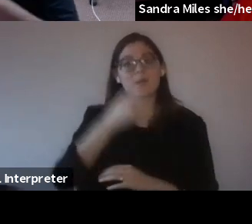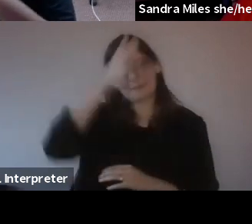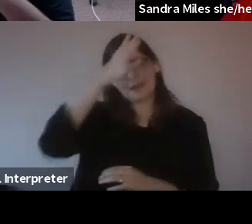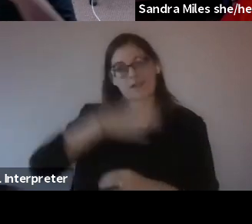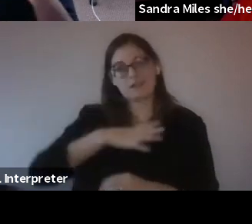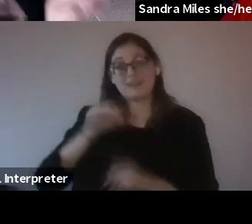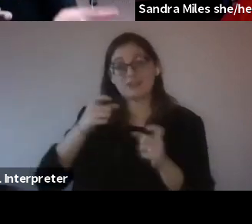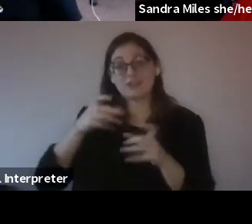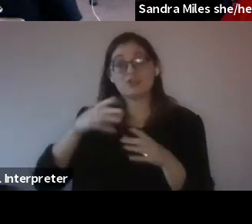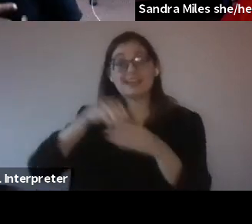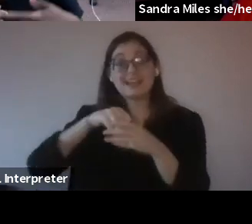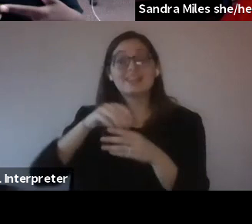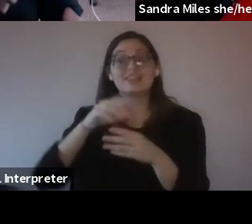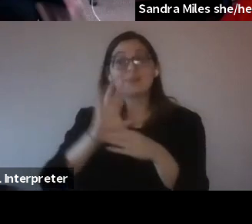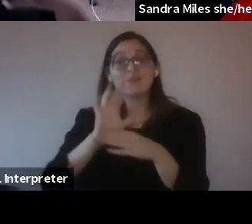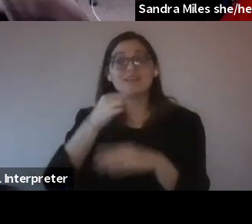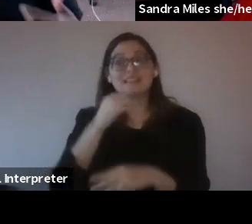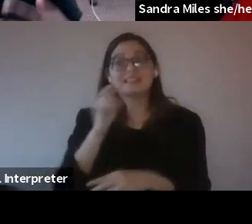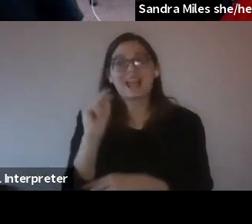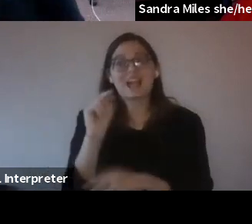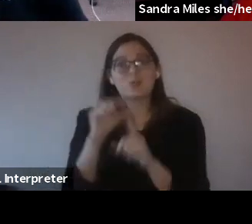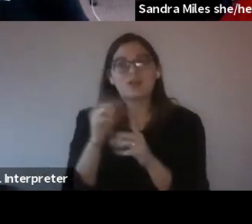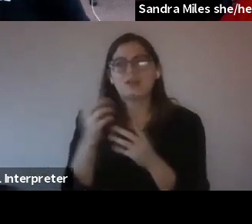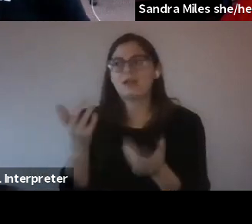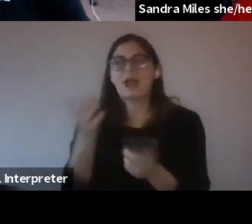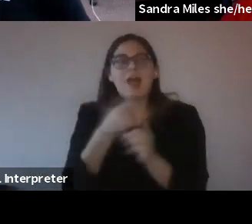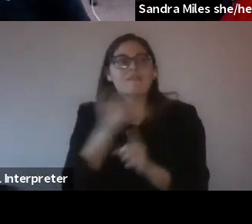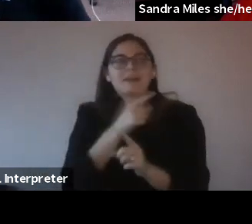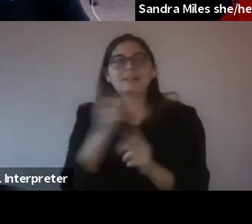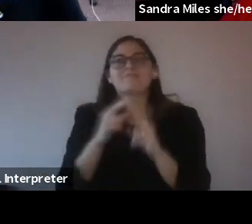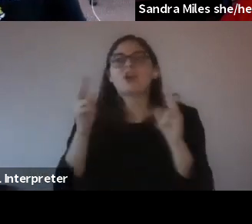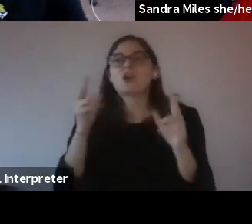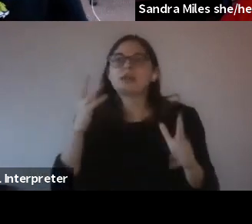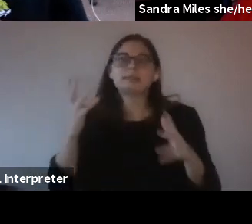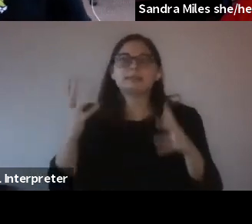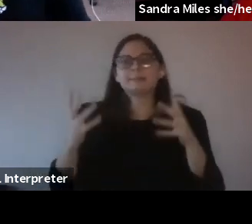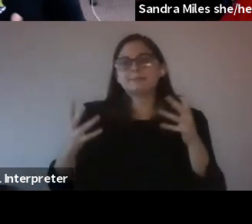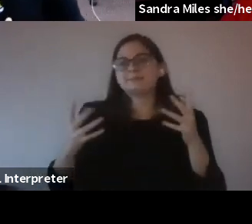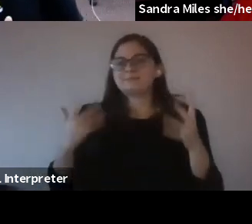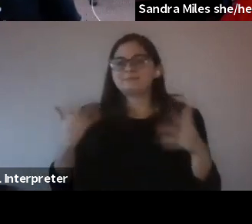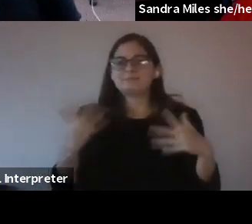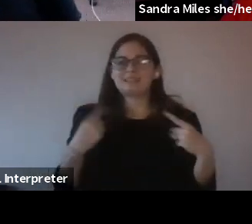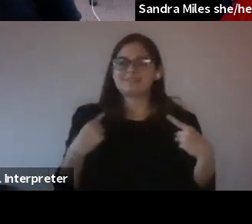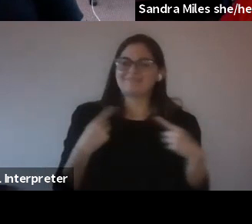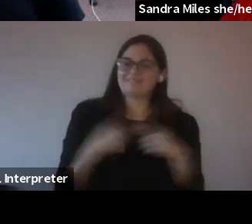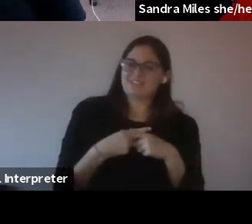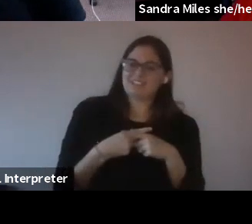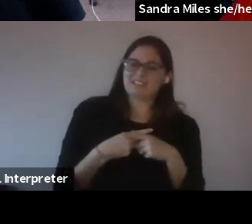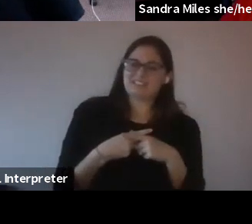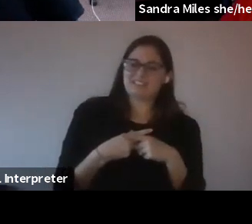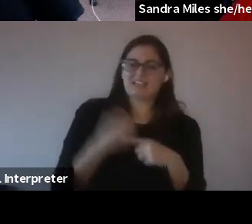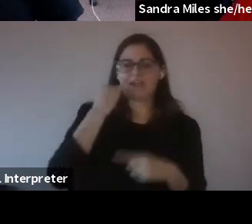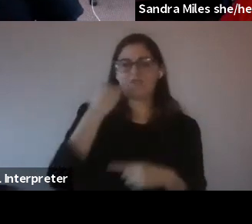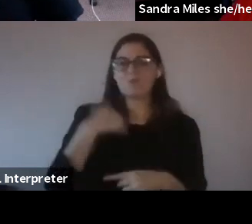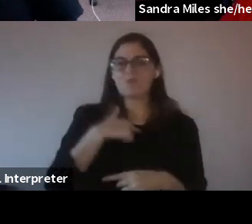in the movie says the N-word, you know? And so like everyone is very kind of like conflicted on whether or not we should